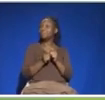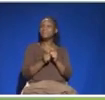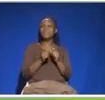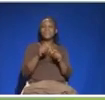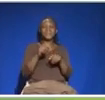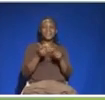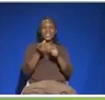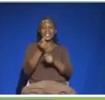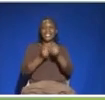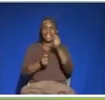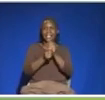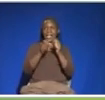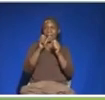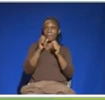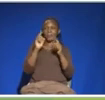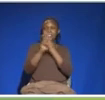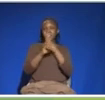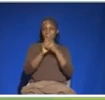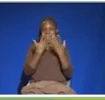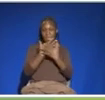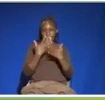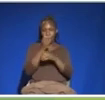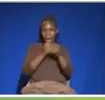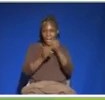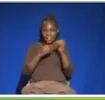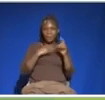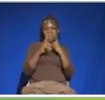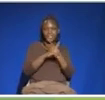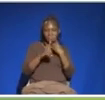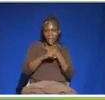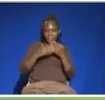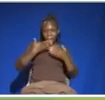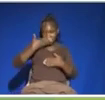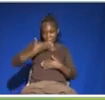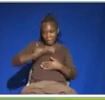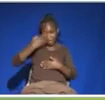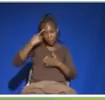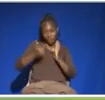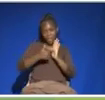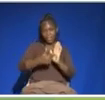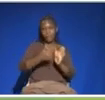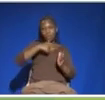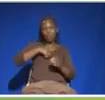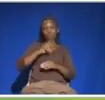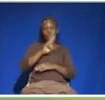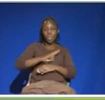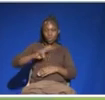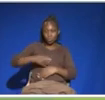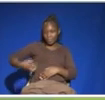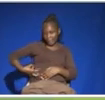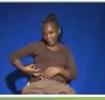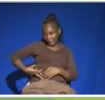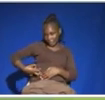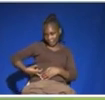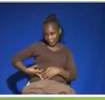living organisms have different excretory organs, such as we use the kidney as our excretory